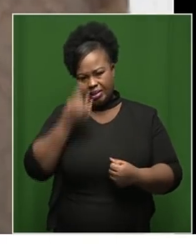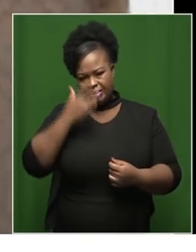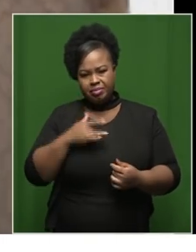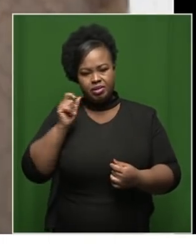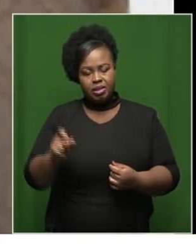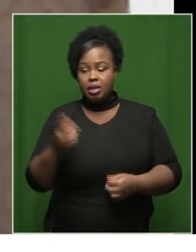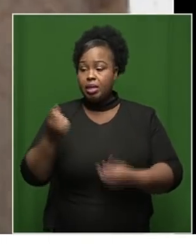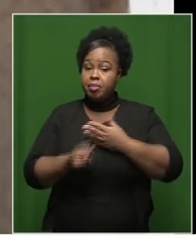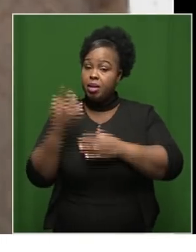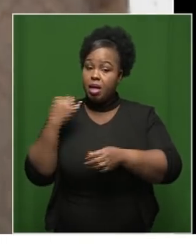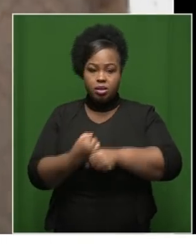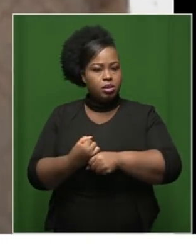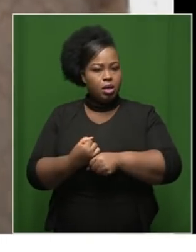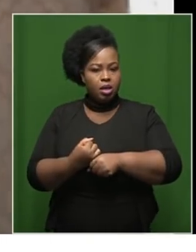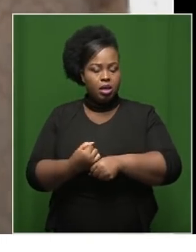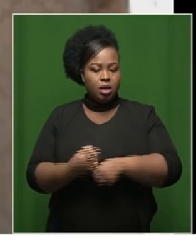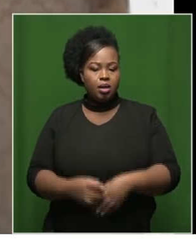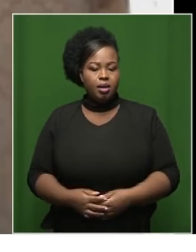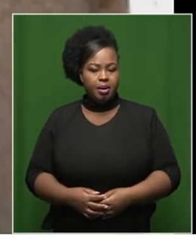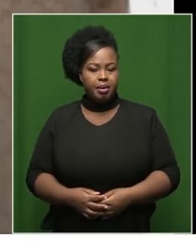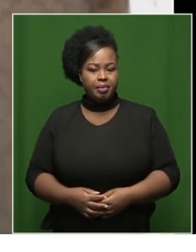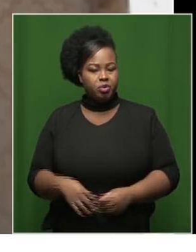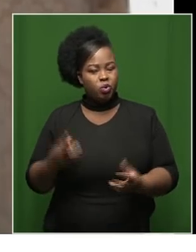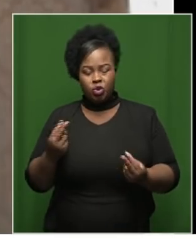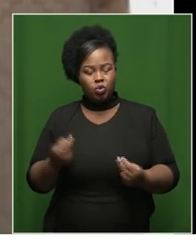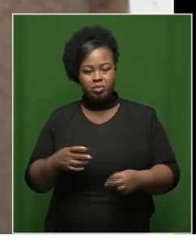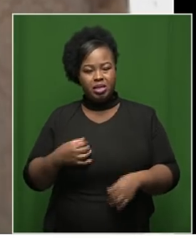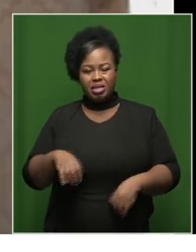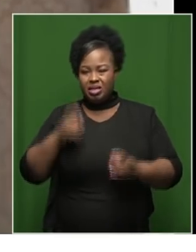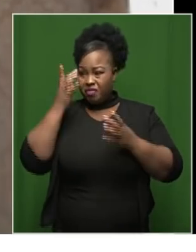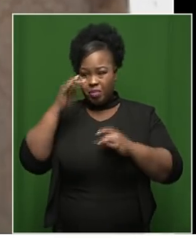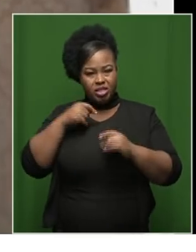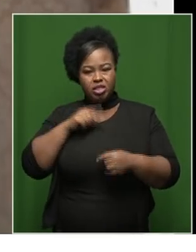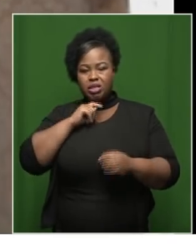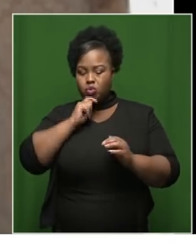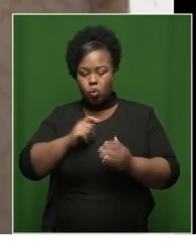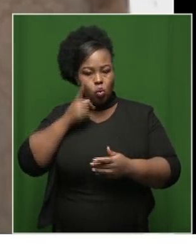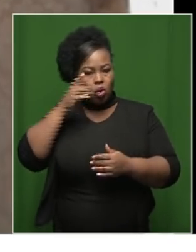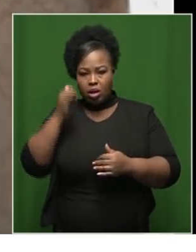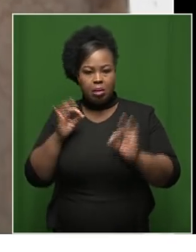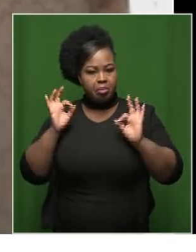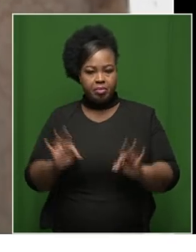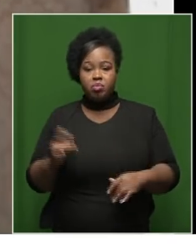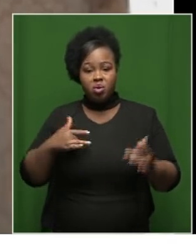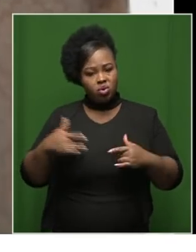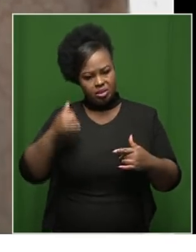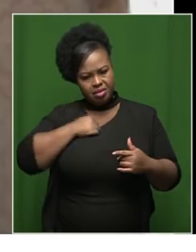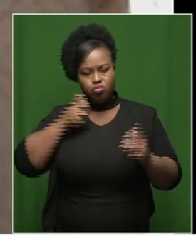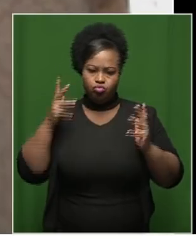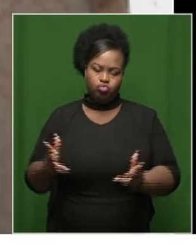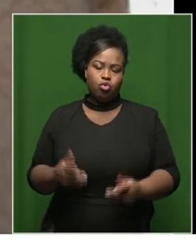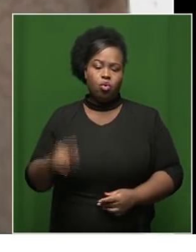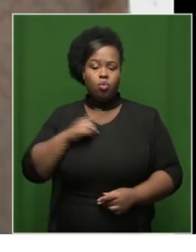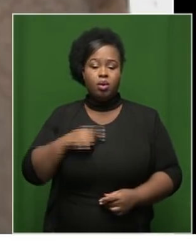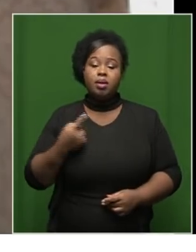it happened last year, and that's not even verified. The details are not even verified yet. And yes, that is my concern. If we put